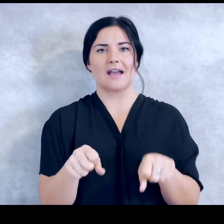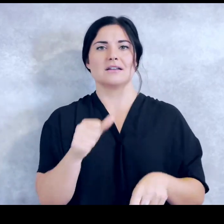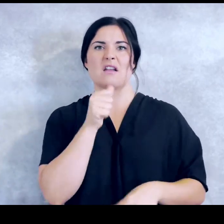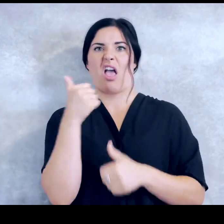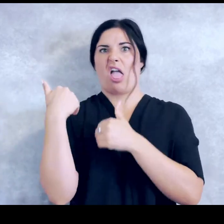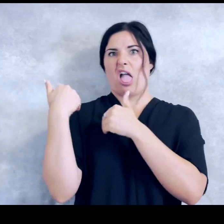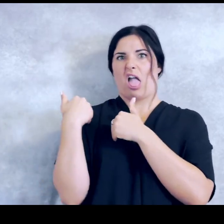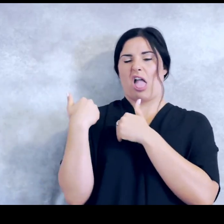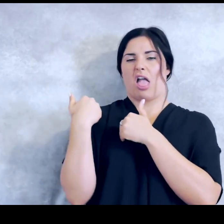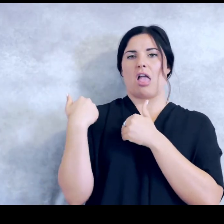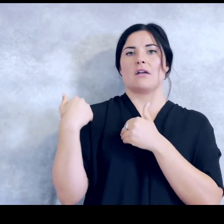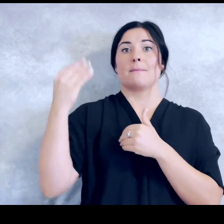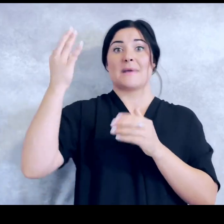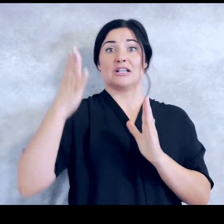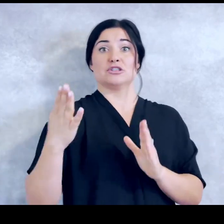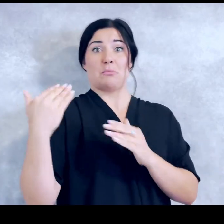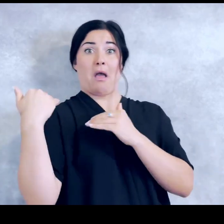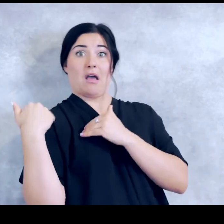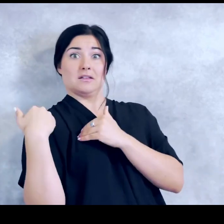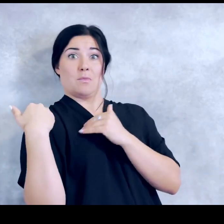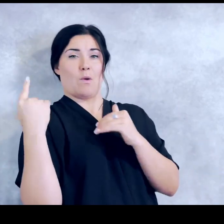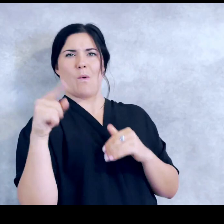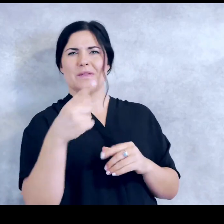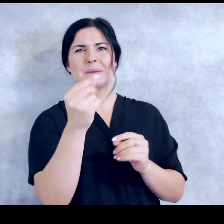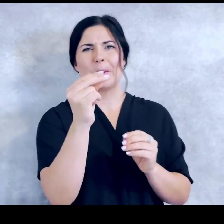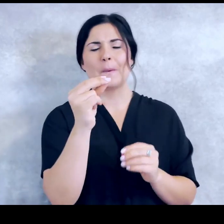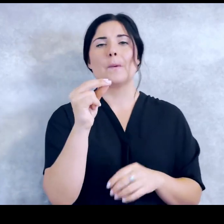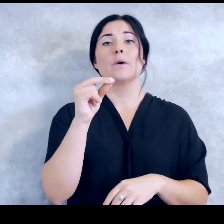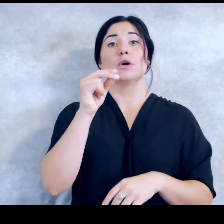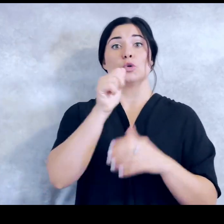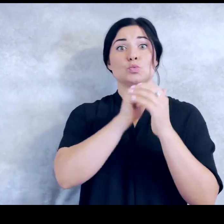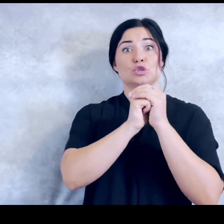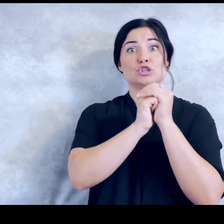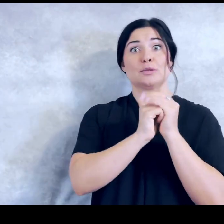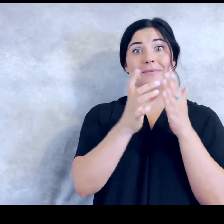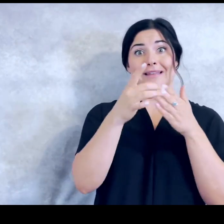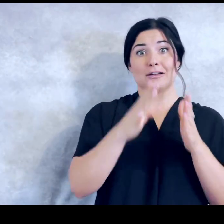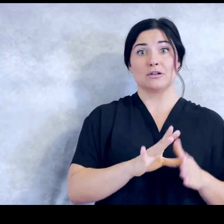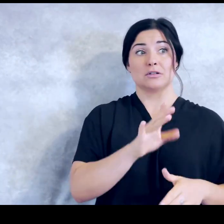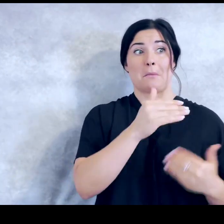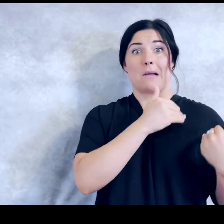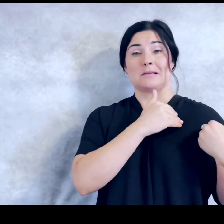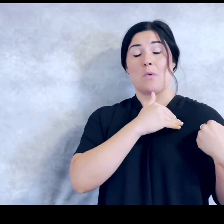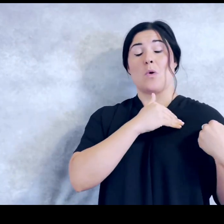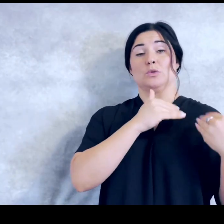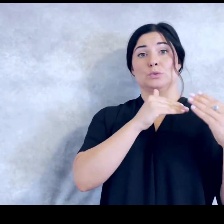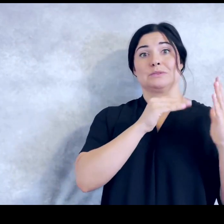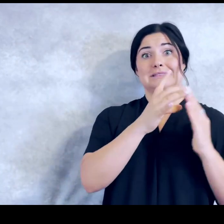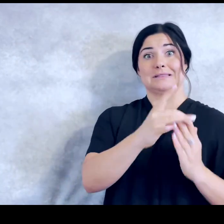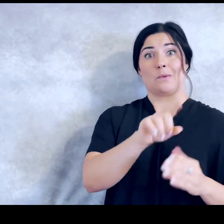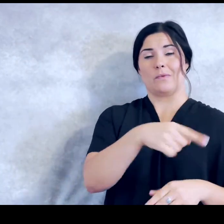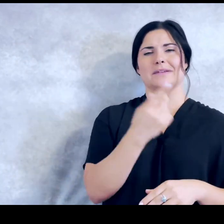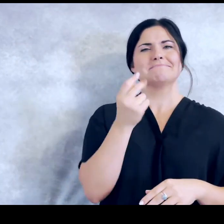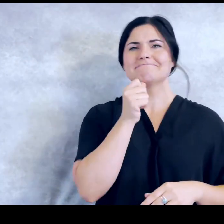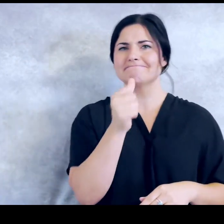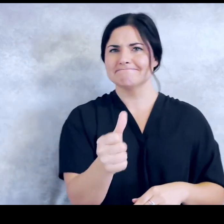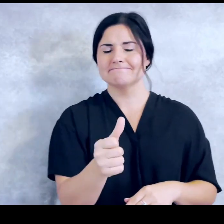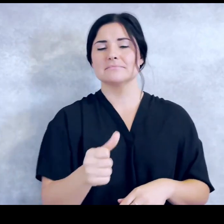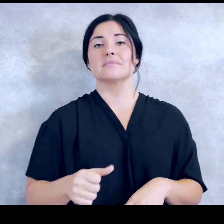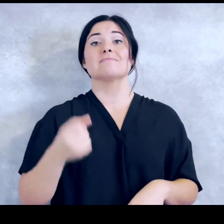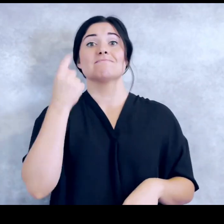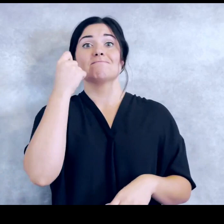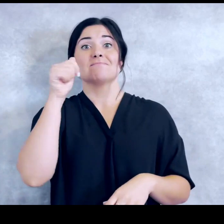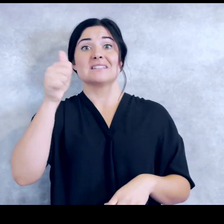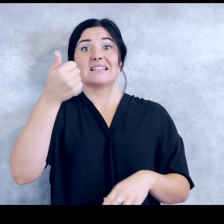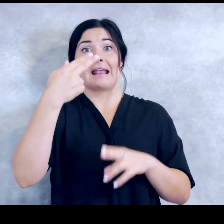person. So the preacher isn't the only one preaching. So the worship leader isn't the only one singing the songs. So the